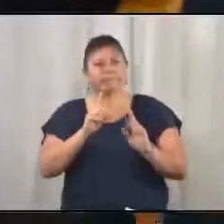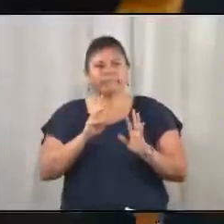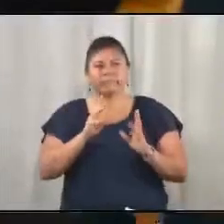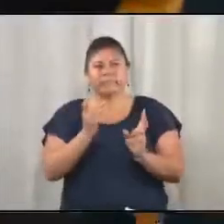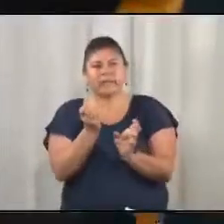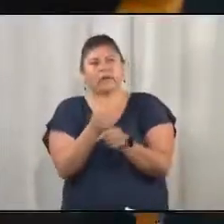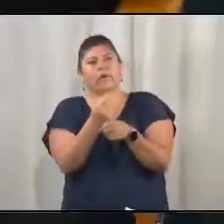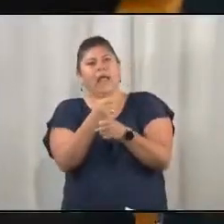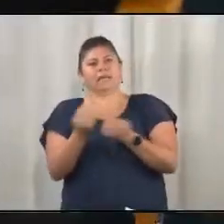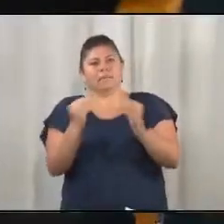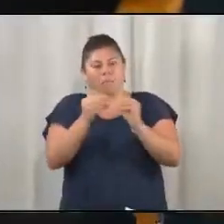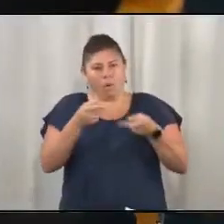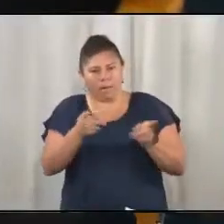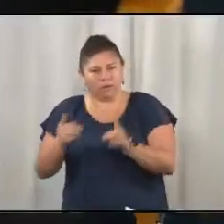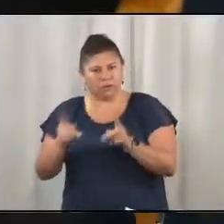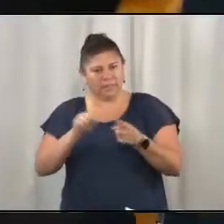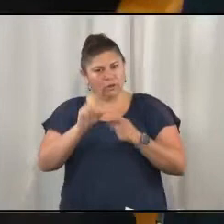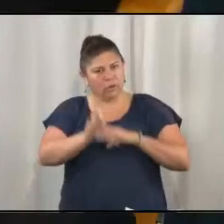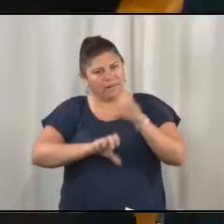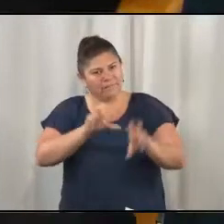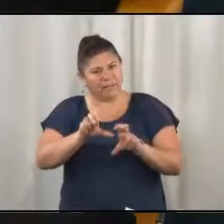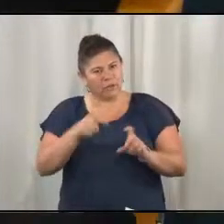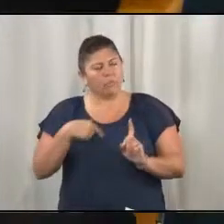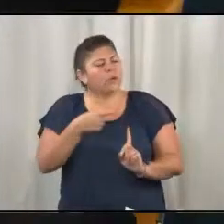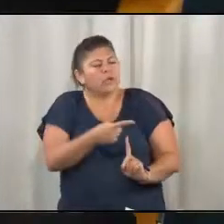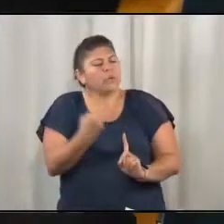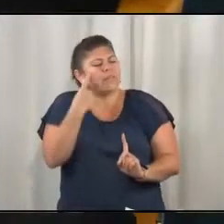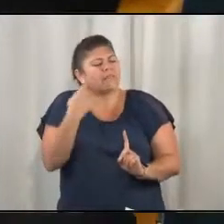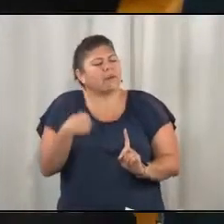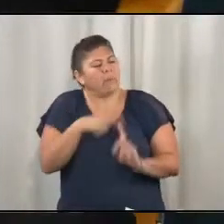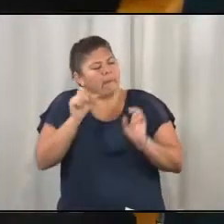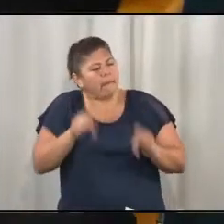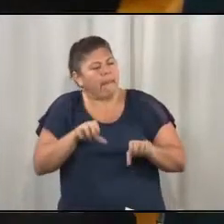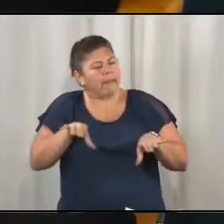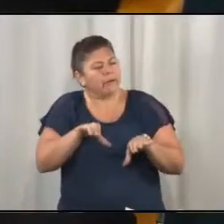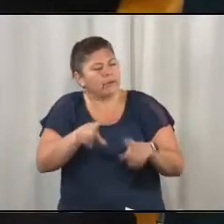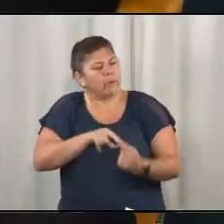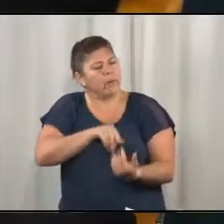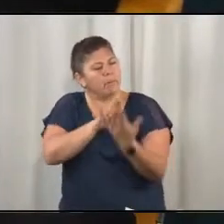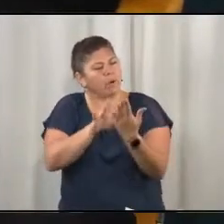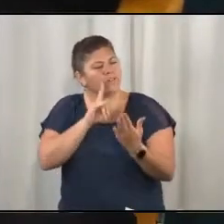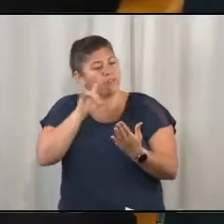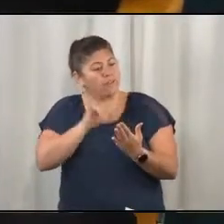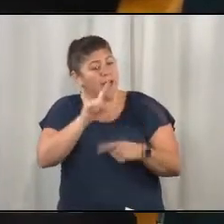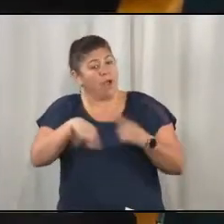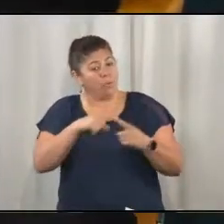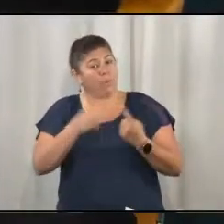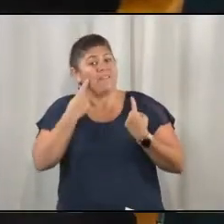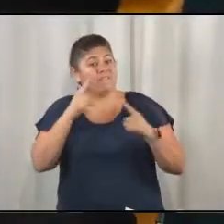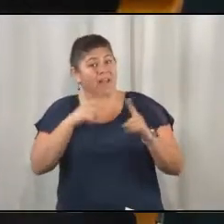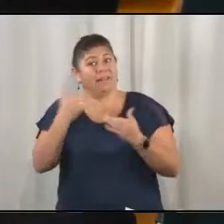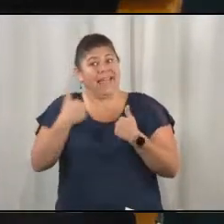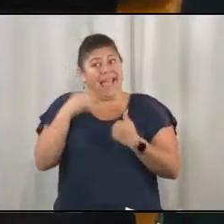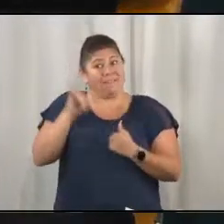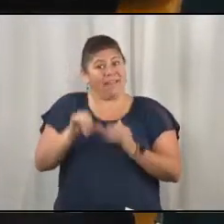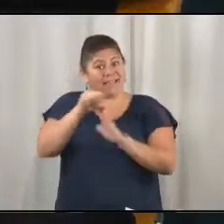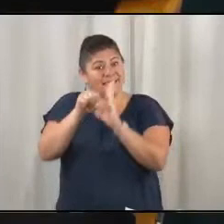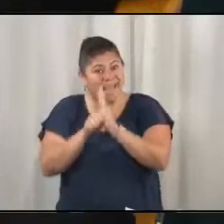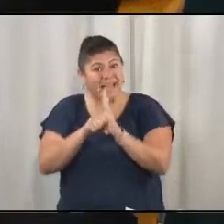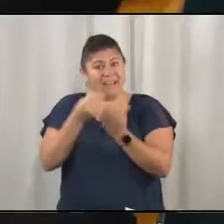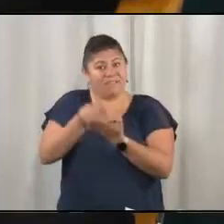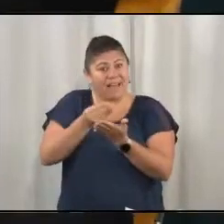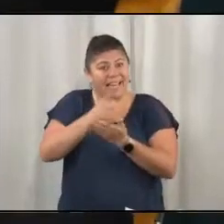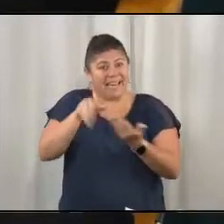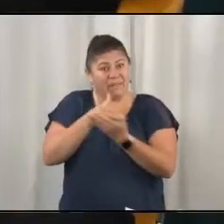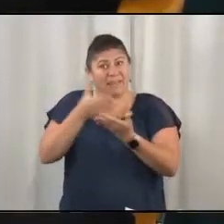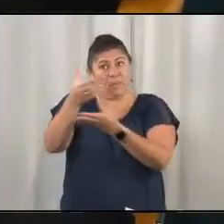to invest. So what do you think we can do around, the HAP funding once that comes down? Additional state funding brought forward by the